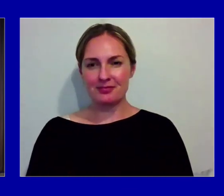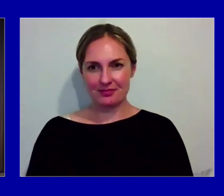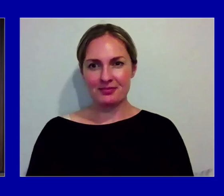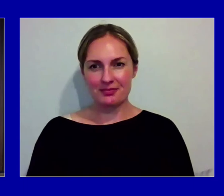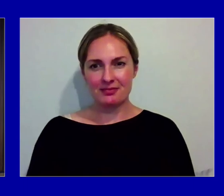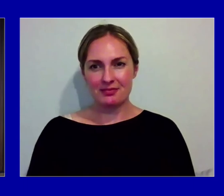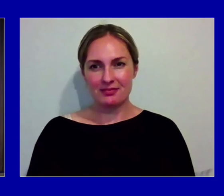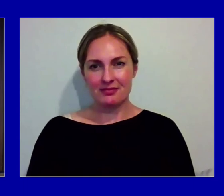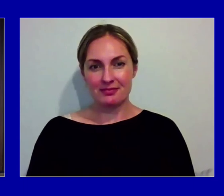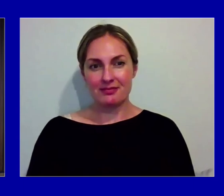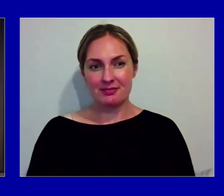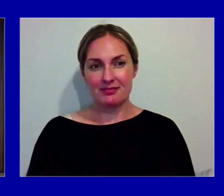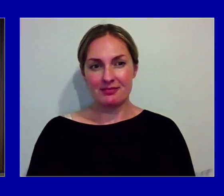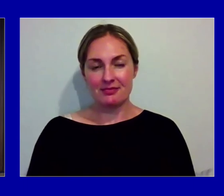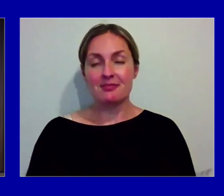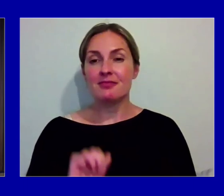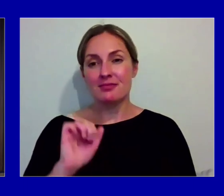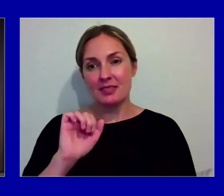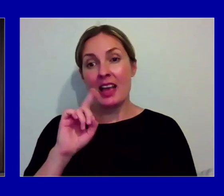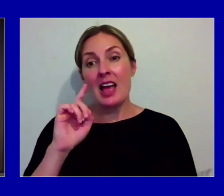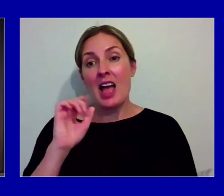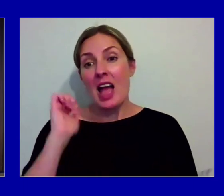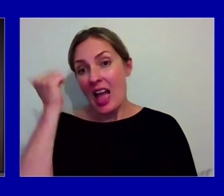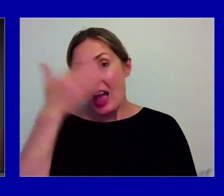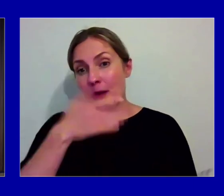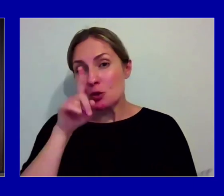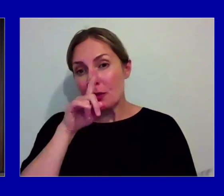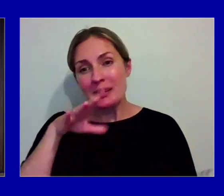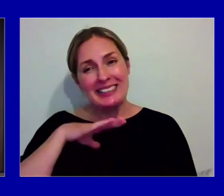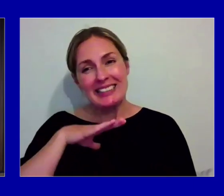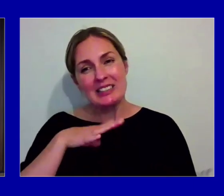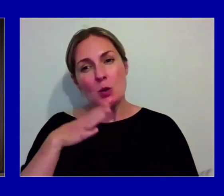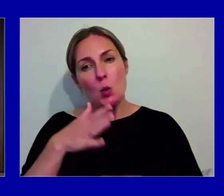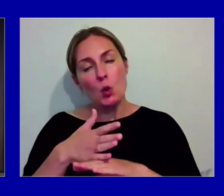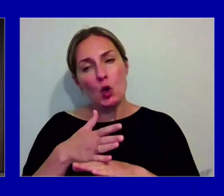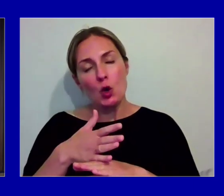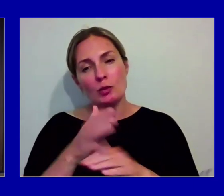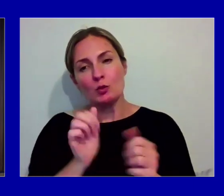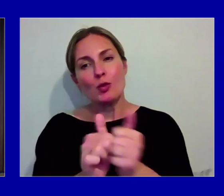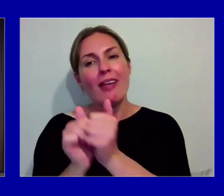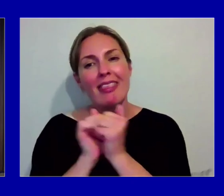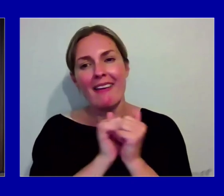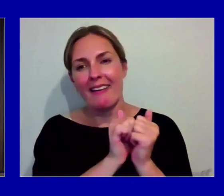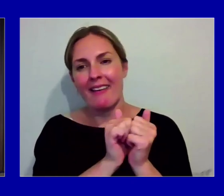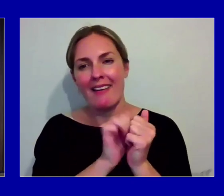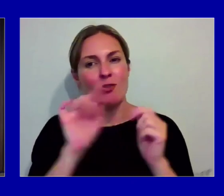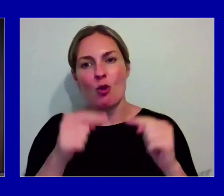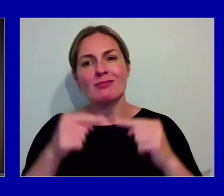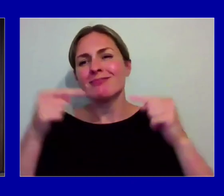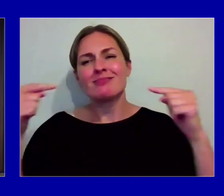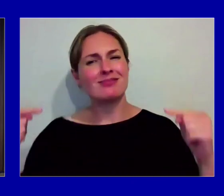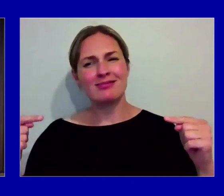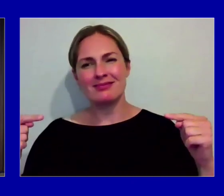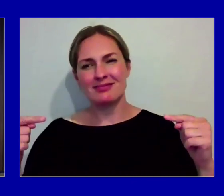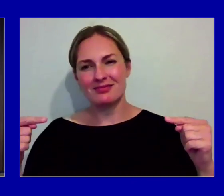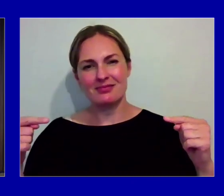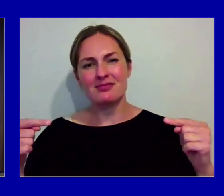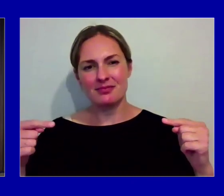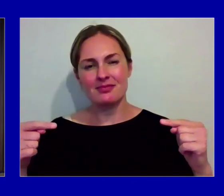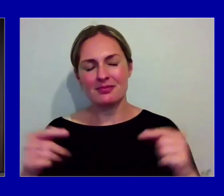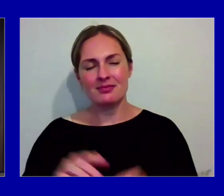Aboriginal people need to work together, um, not in opposition, uh, to each other. And, um, we can have